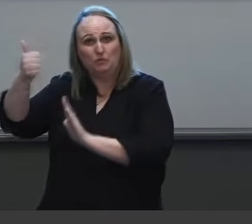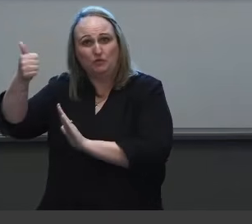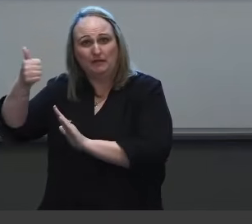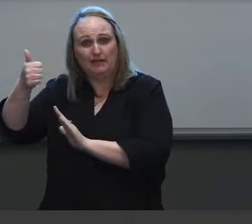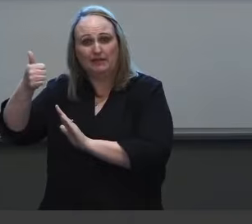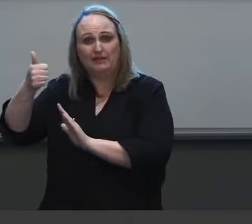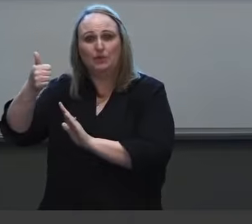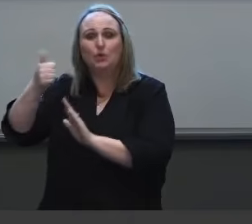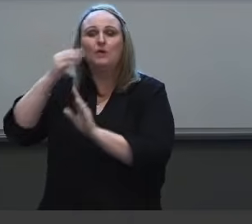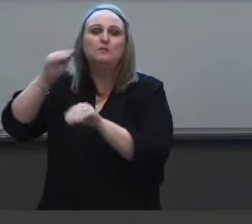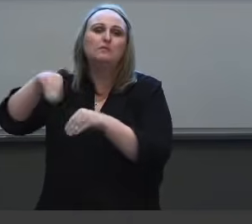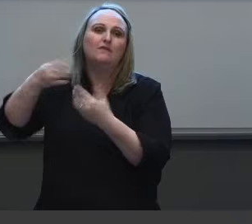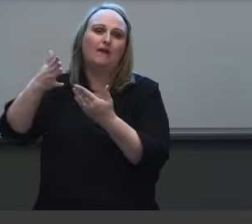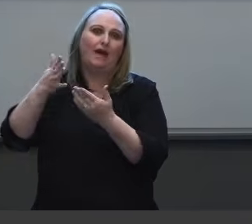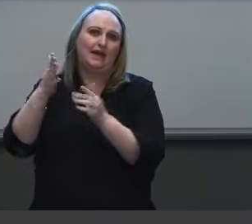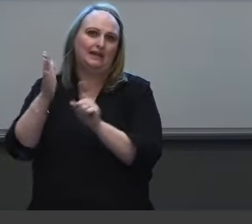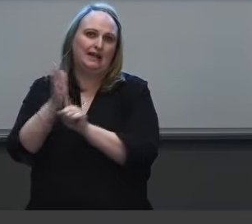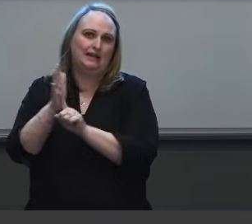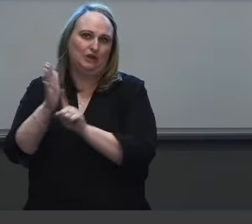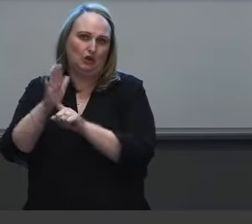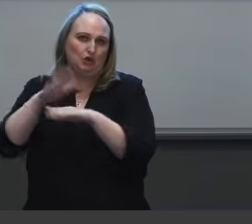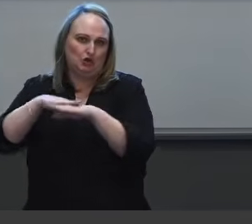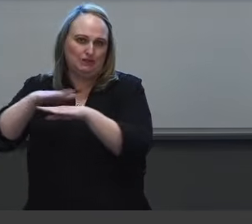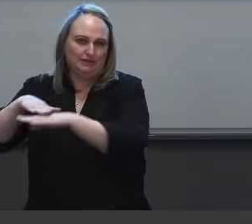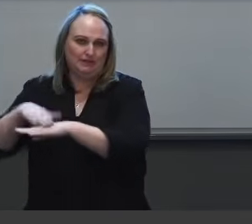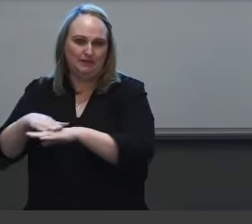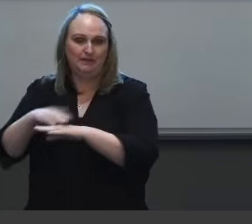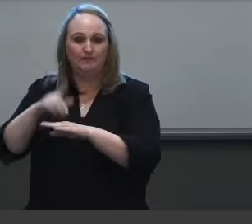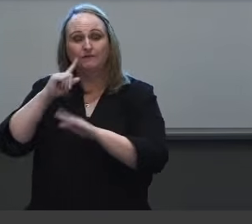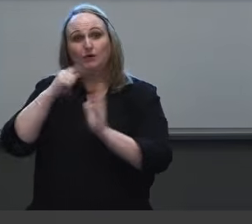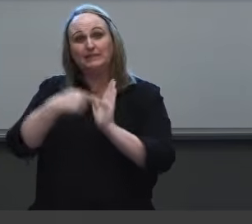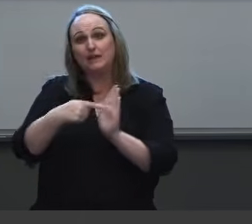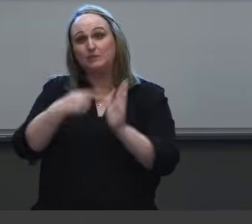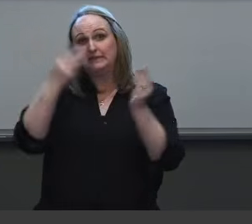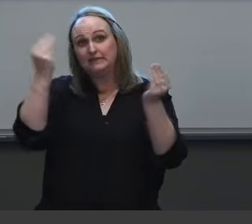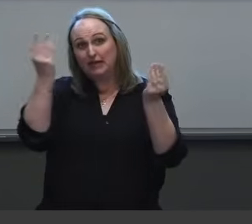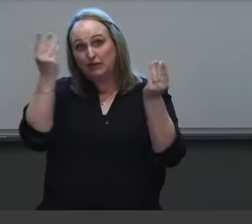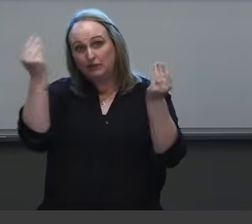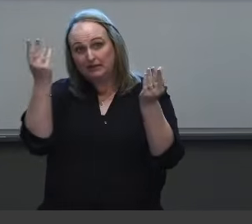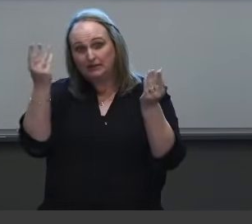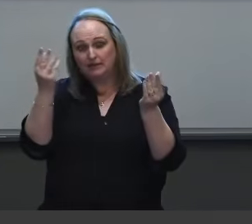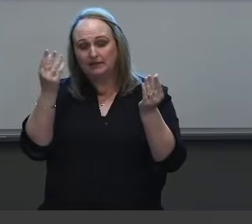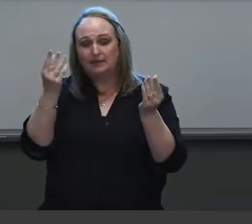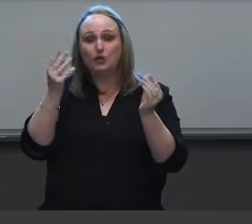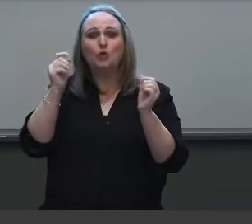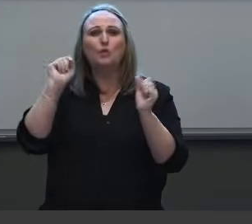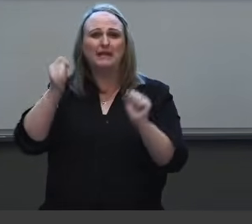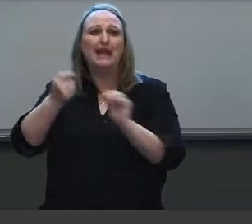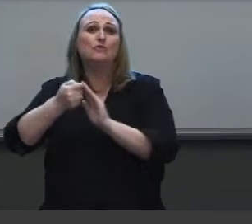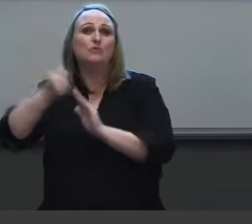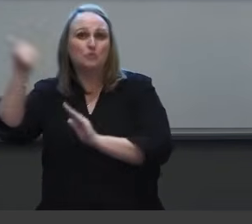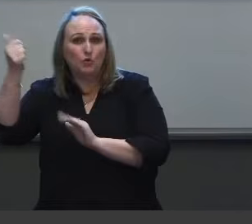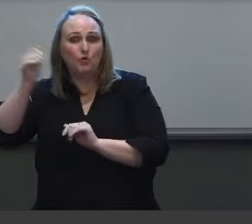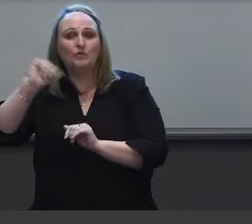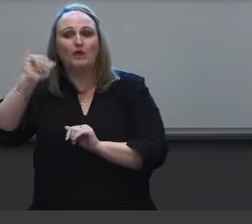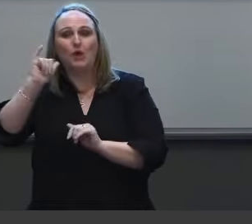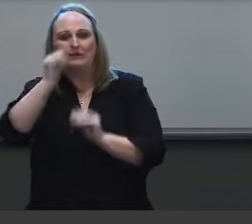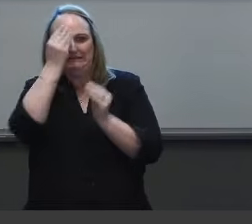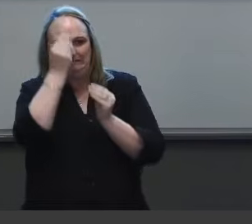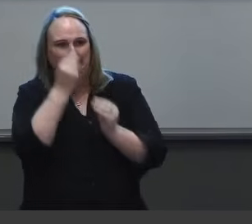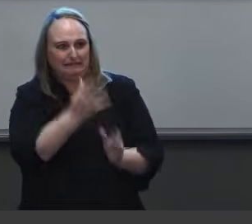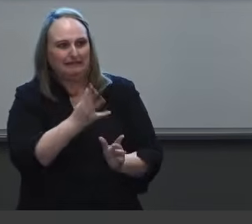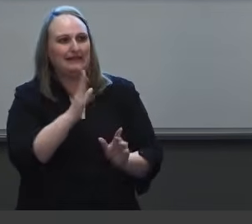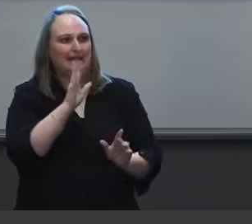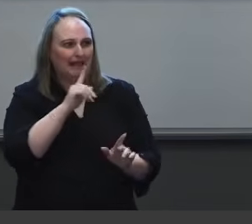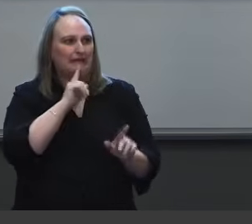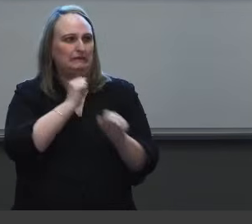provide alert. For example, for siren, although we can remove it, we can provide a signal to the user that it was the